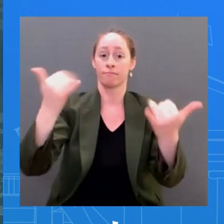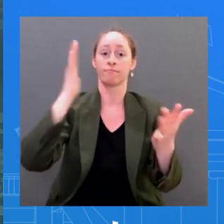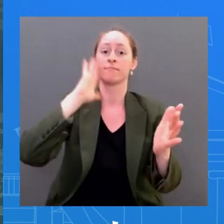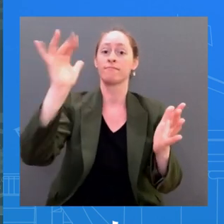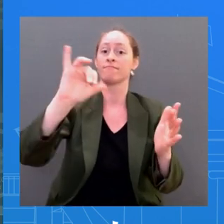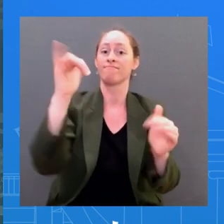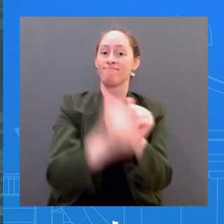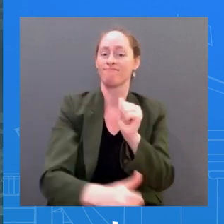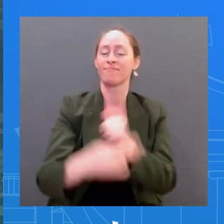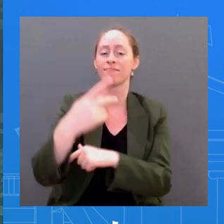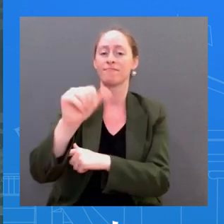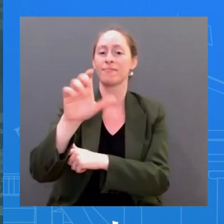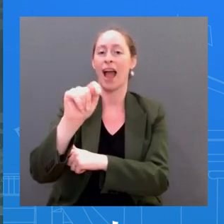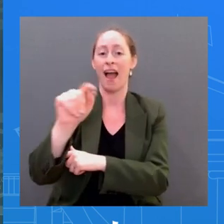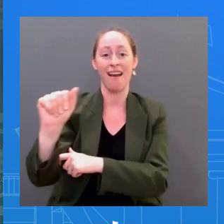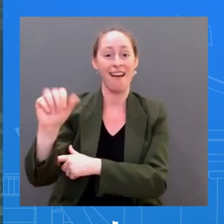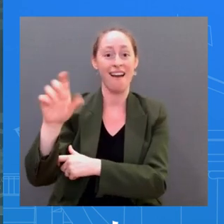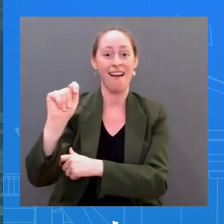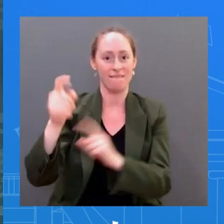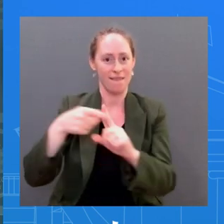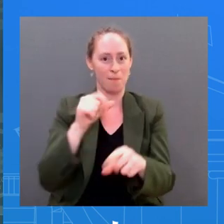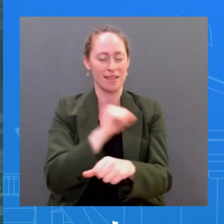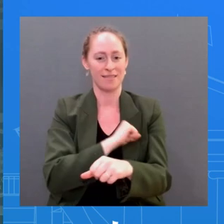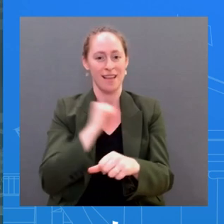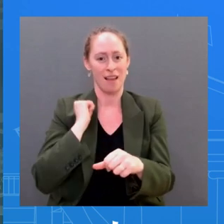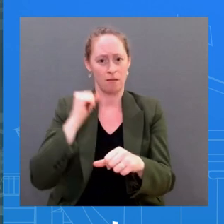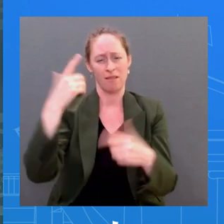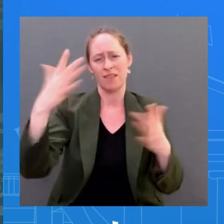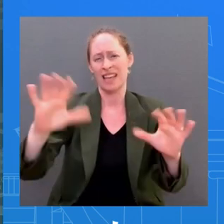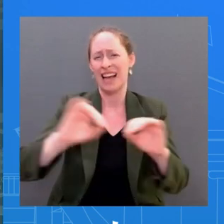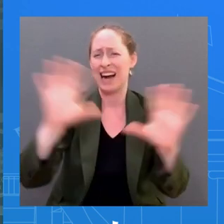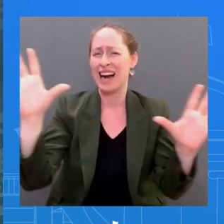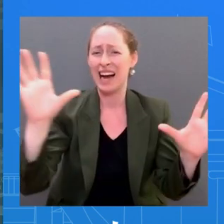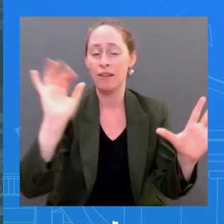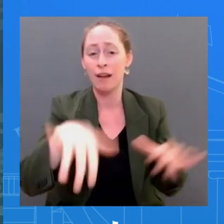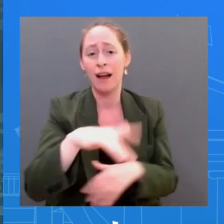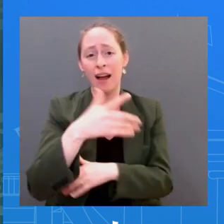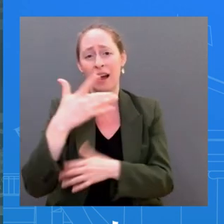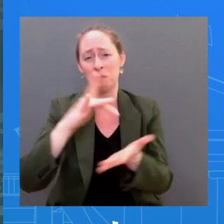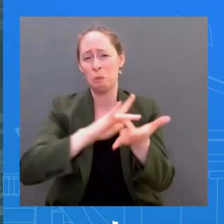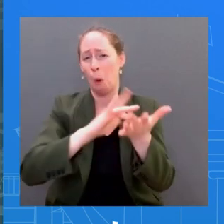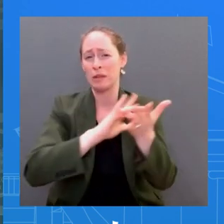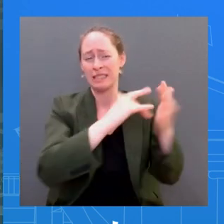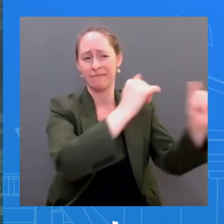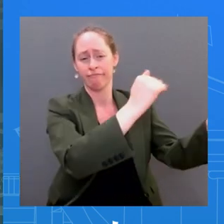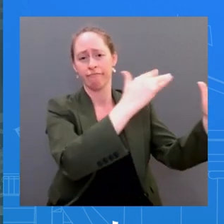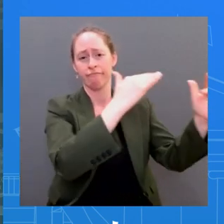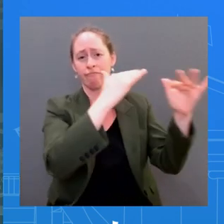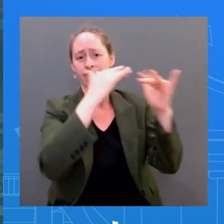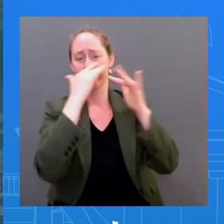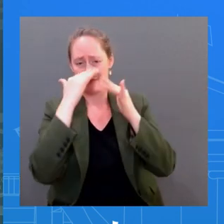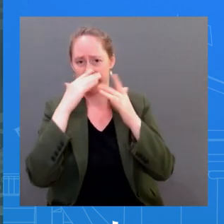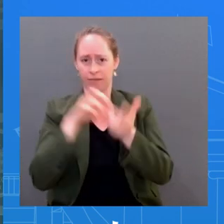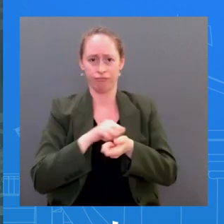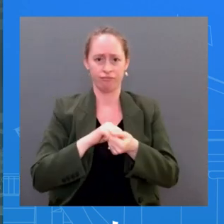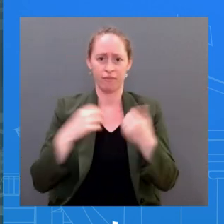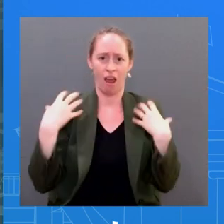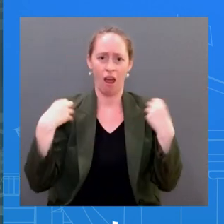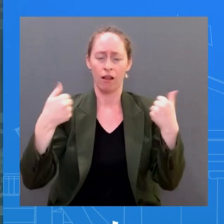toxic exposures is a priority, and Congress should move with the urgency for our